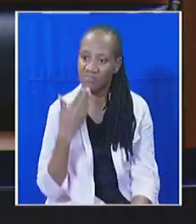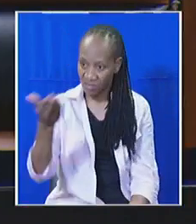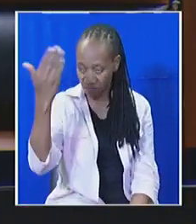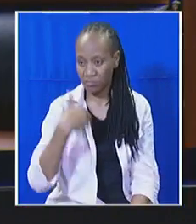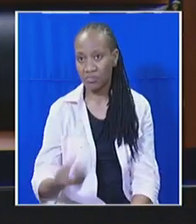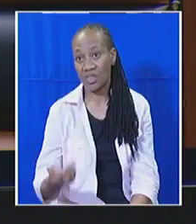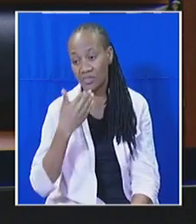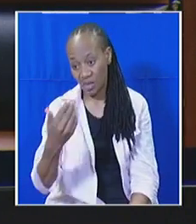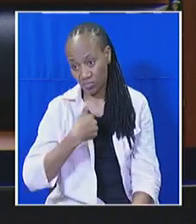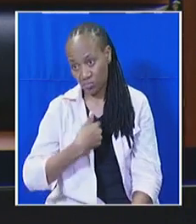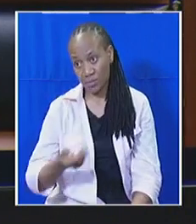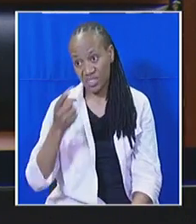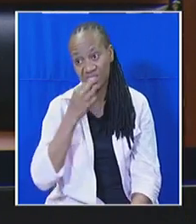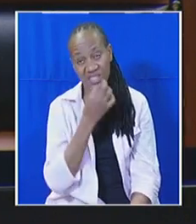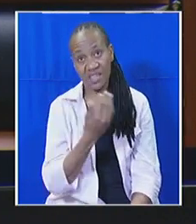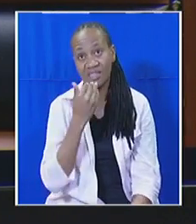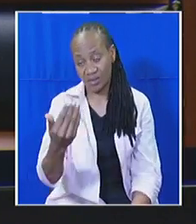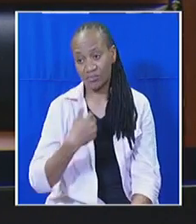doing?